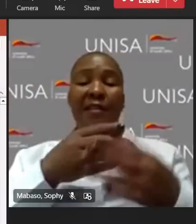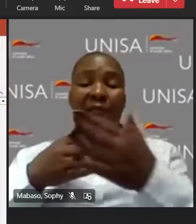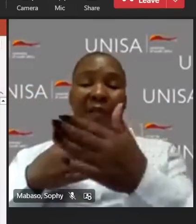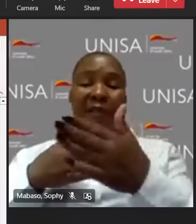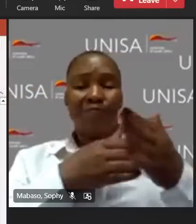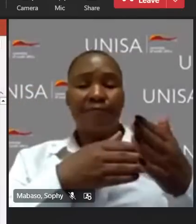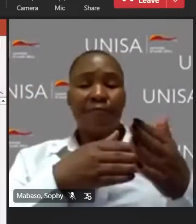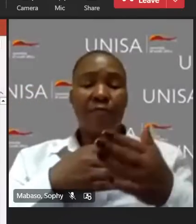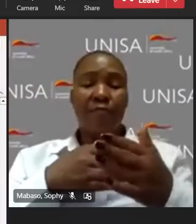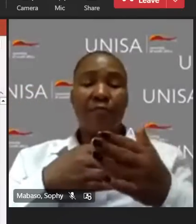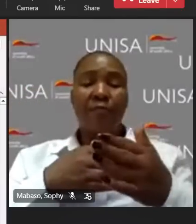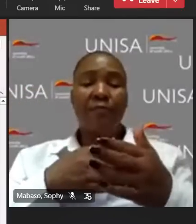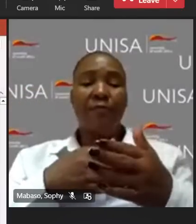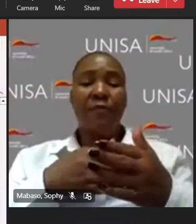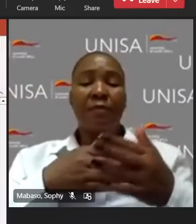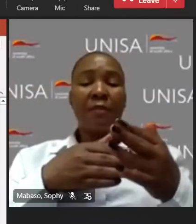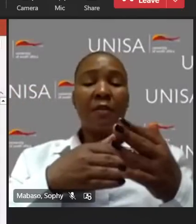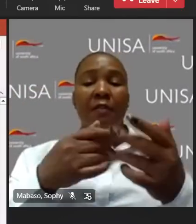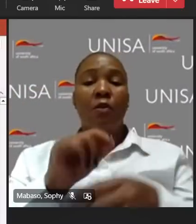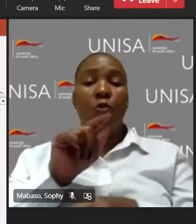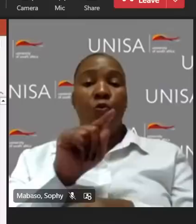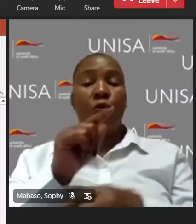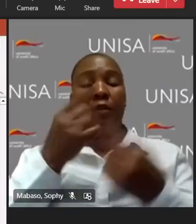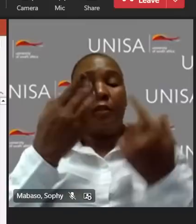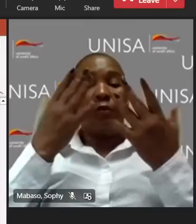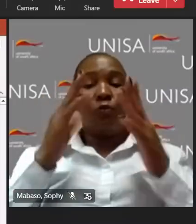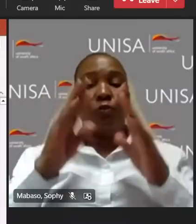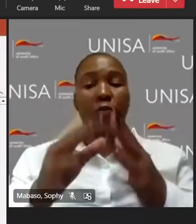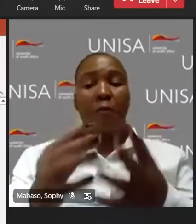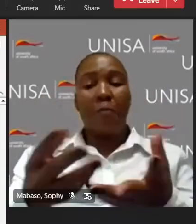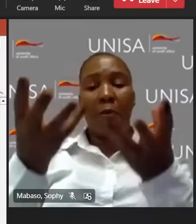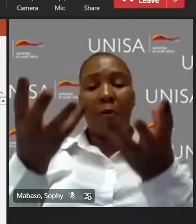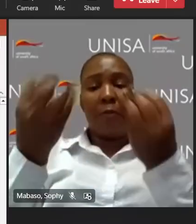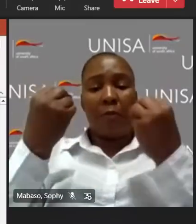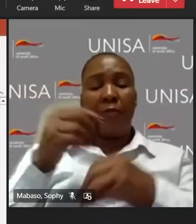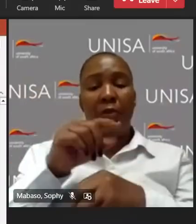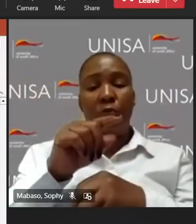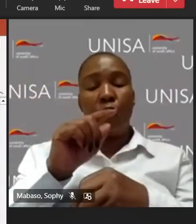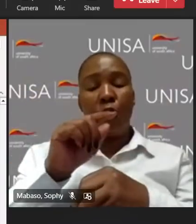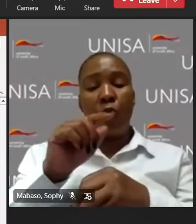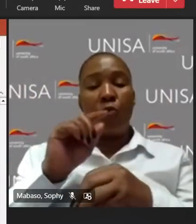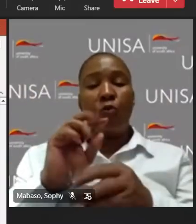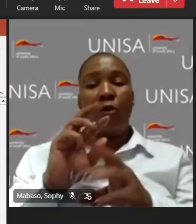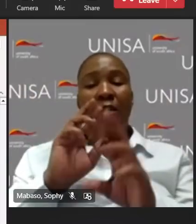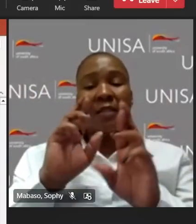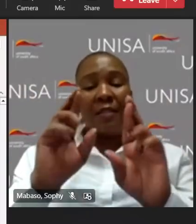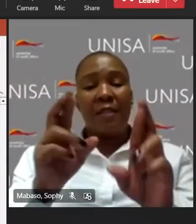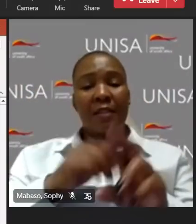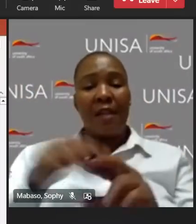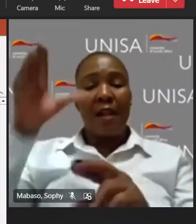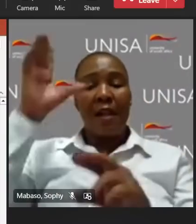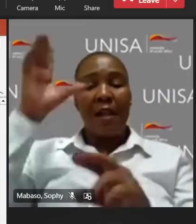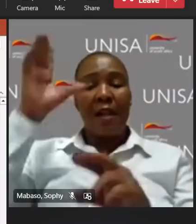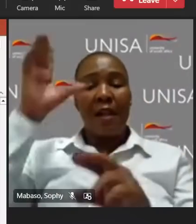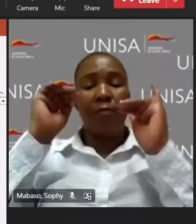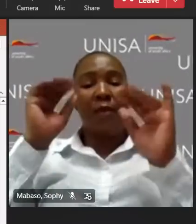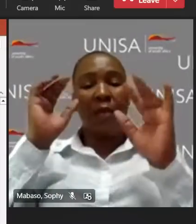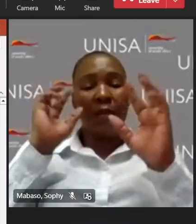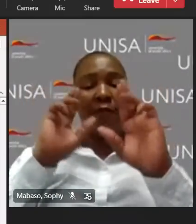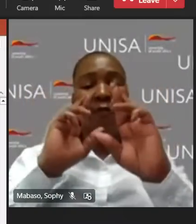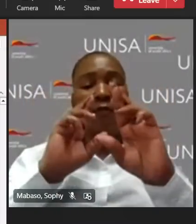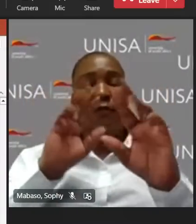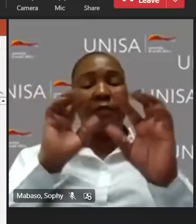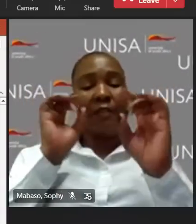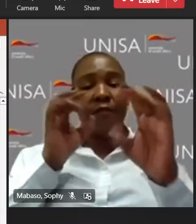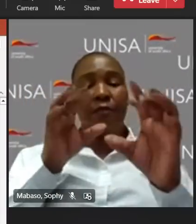prevent you as a student from acquiring your results, academic record. However, you